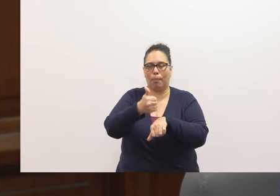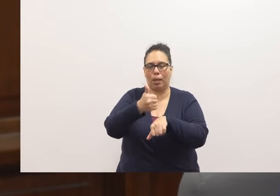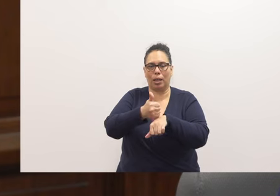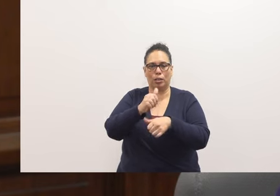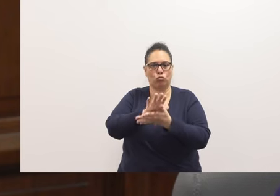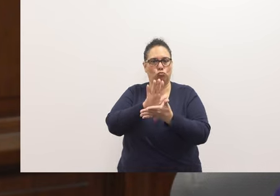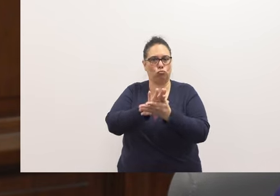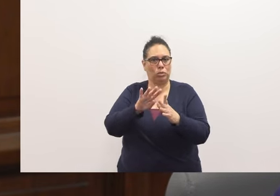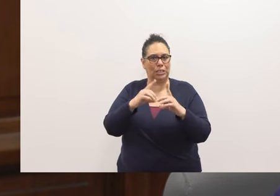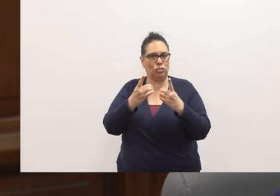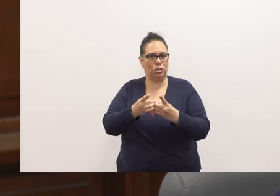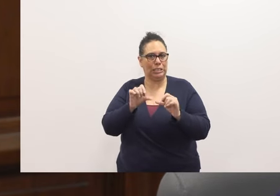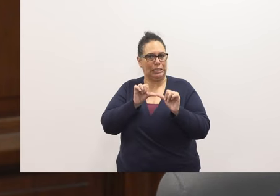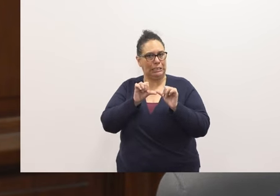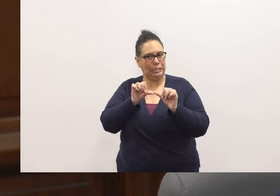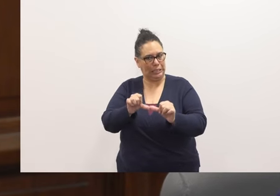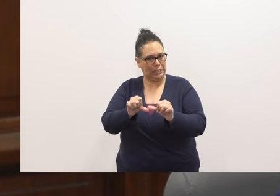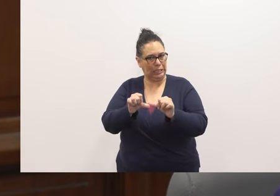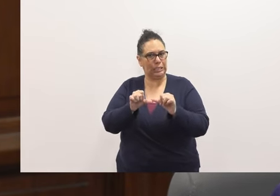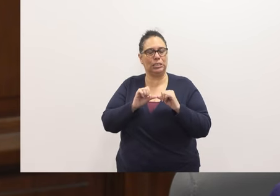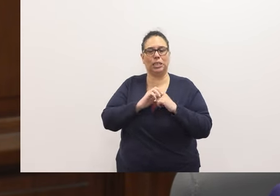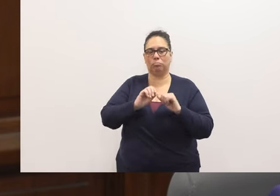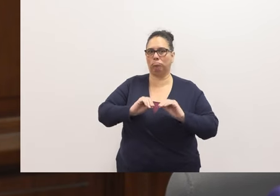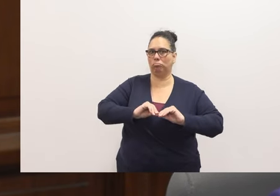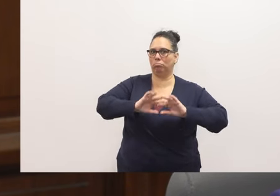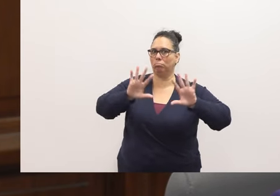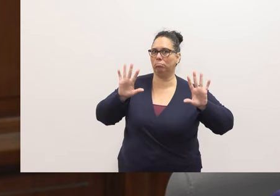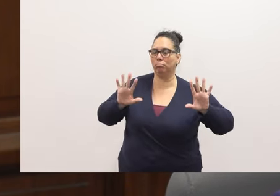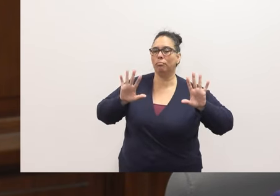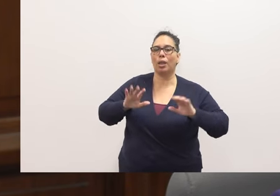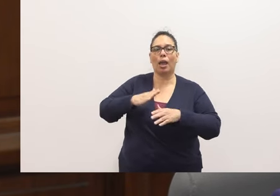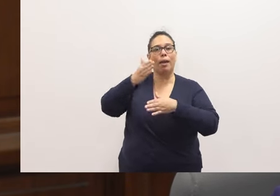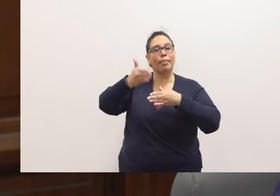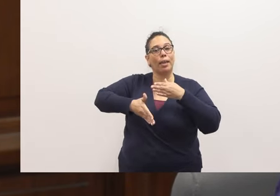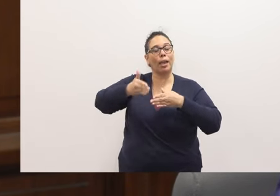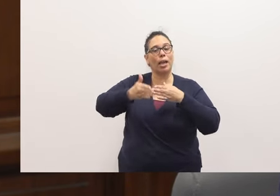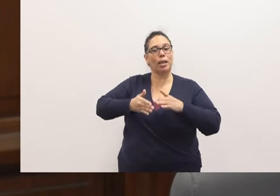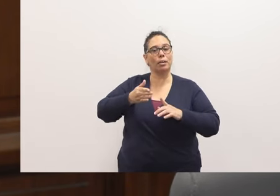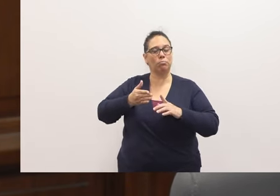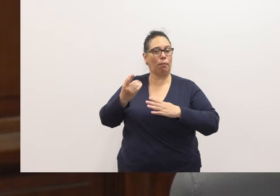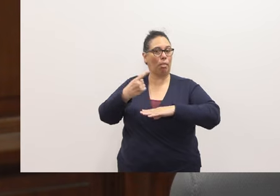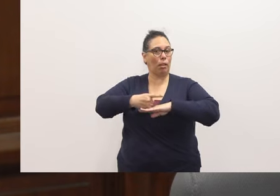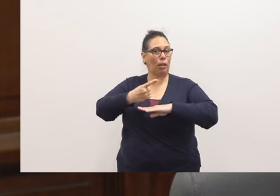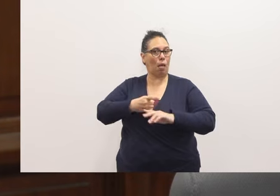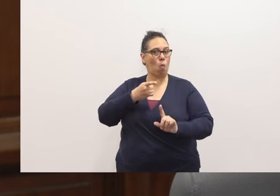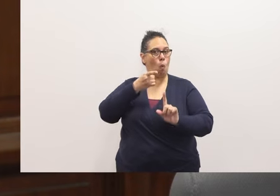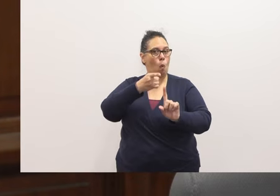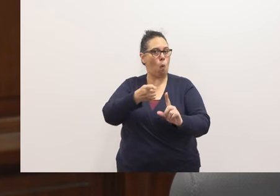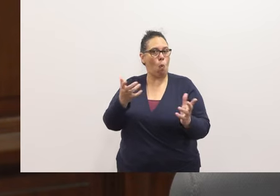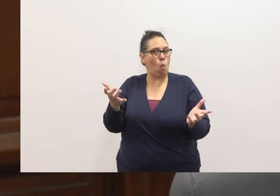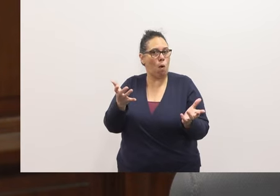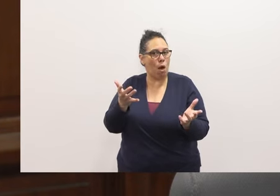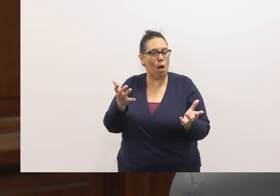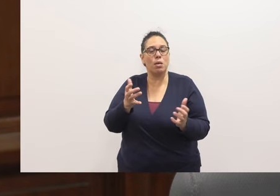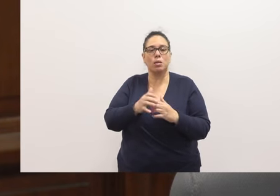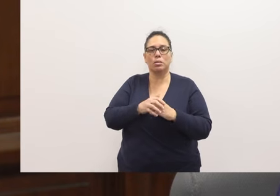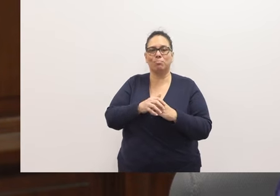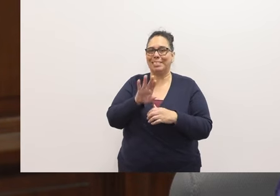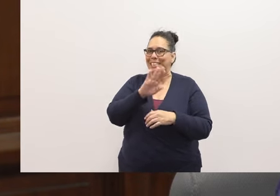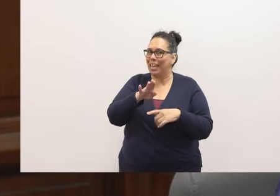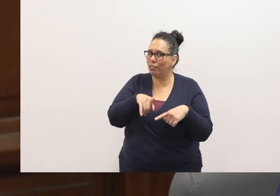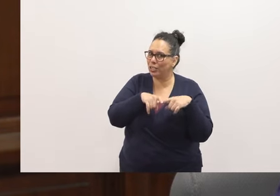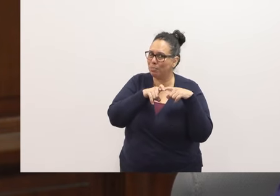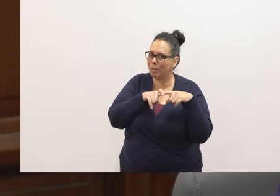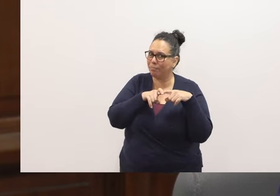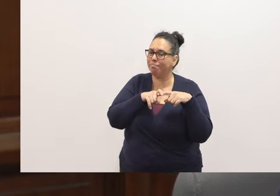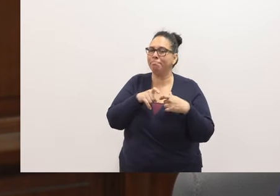school district so that there's consistency, transparency, and at the end of the day, the goal here is for us never to suspend